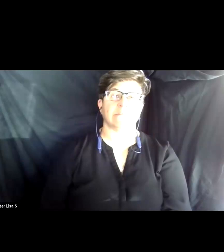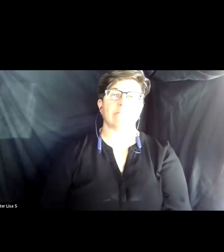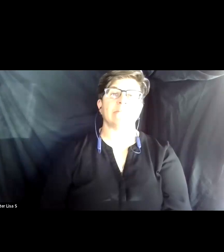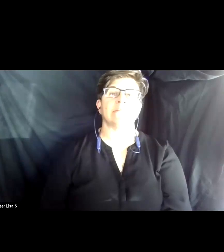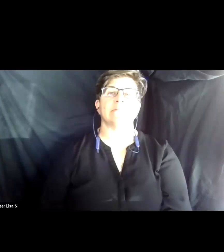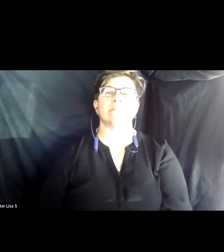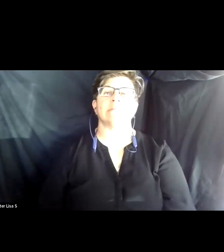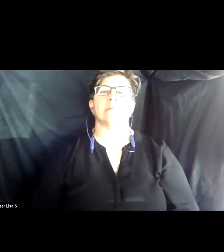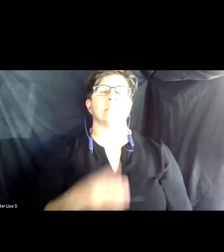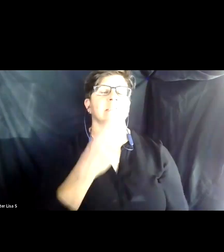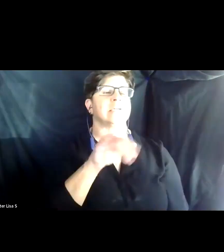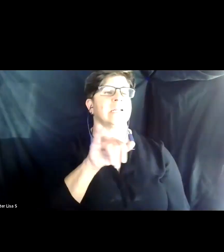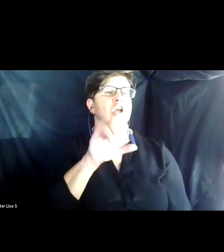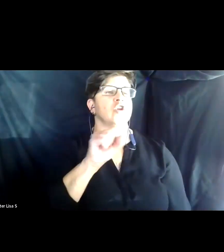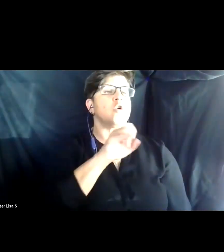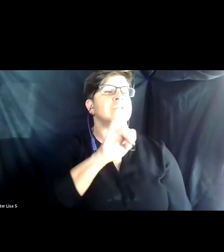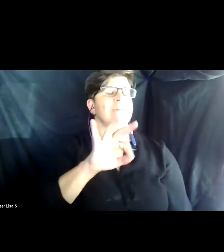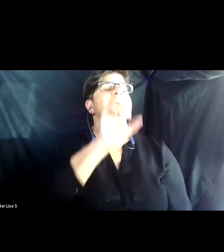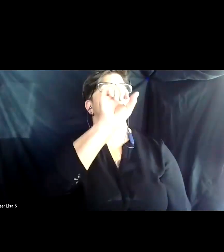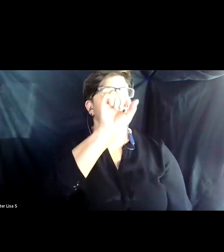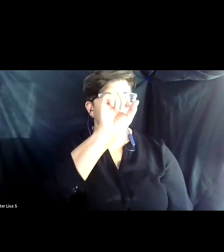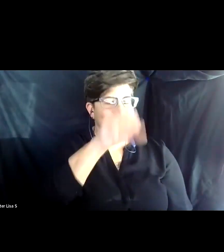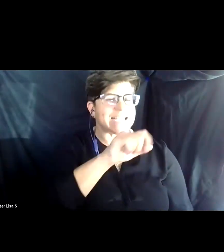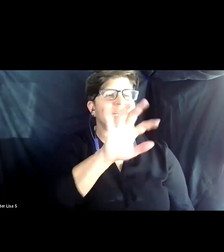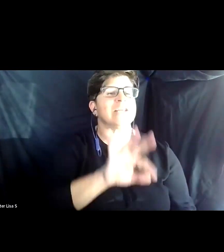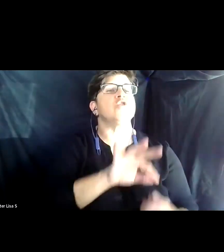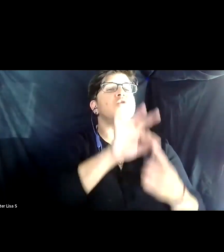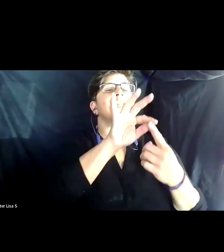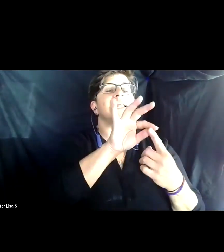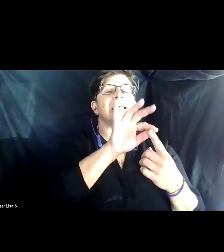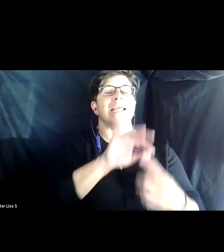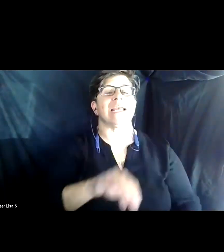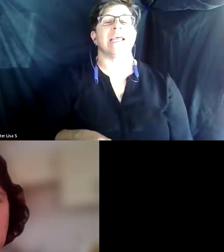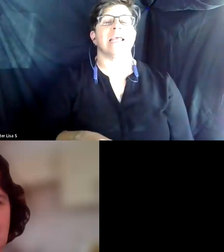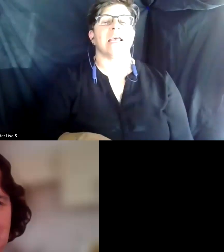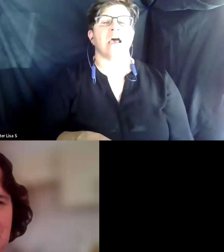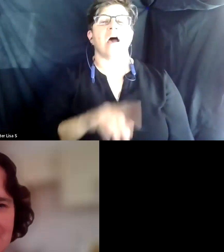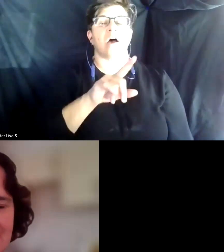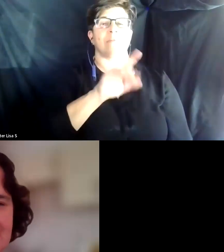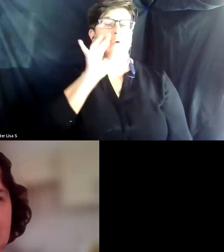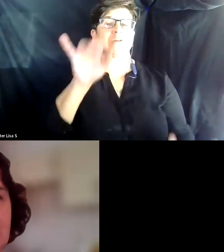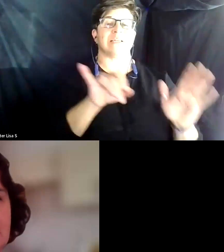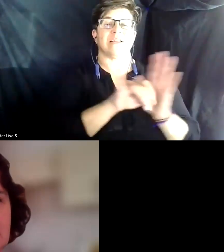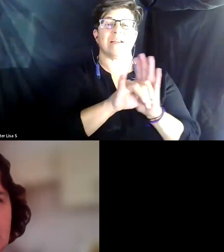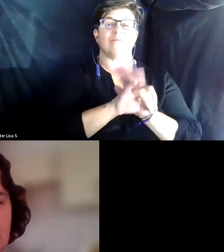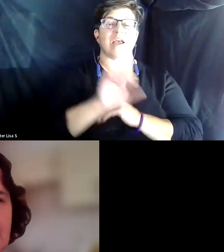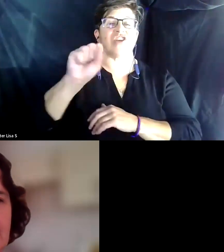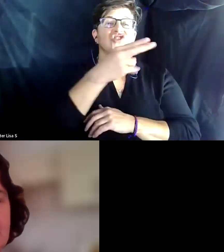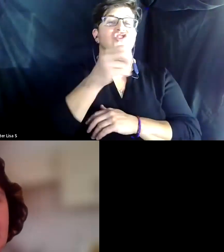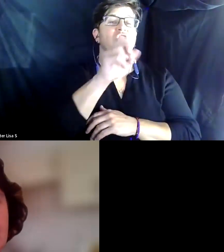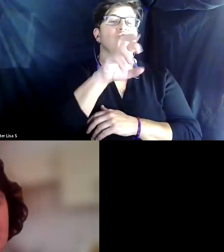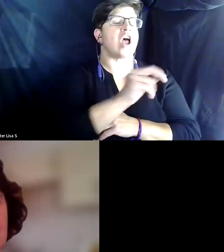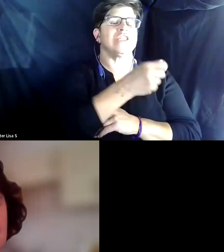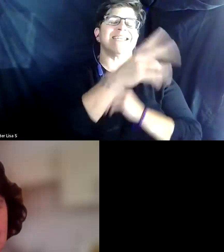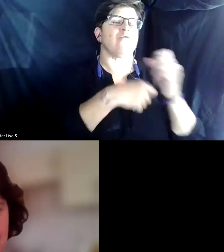Actually, there is even a unique ASH1C mutation that was identified by Dror Sharon several years ago in